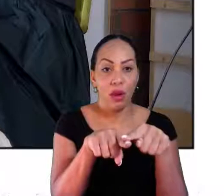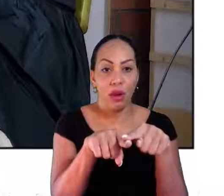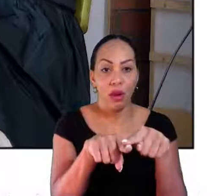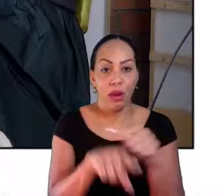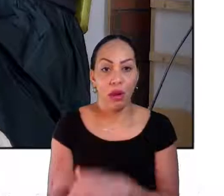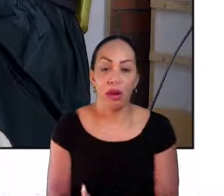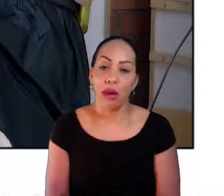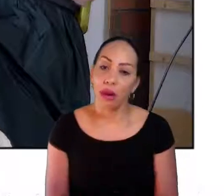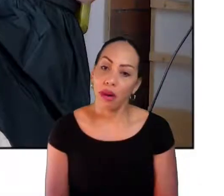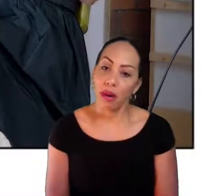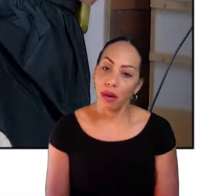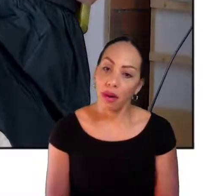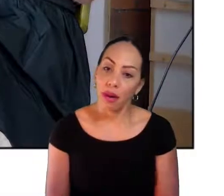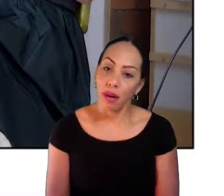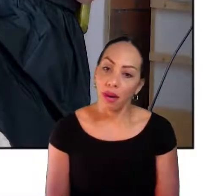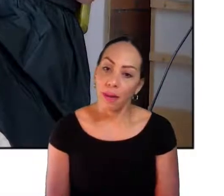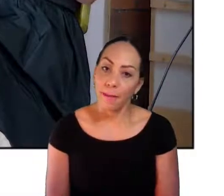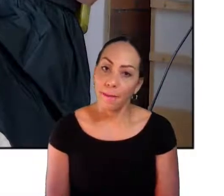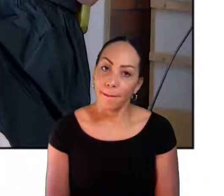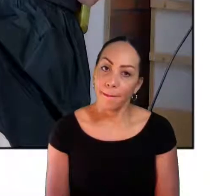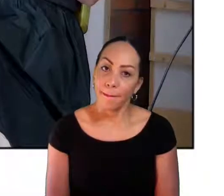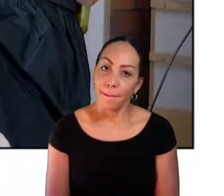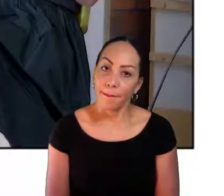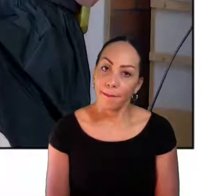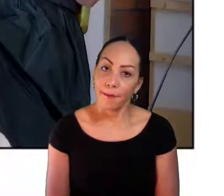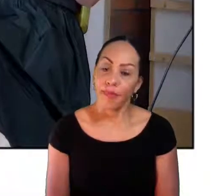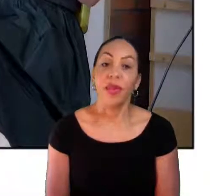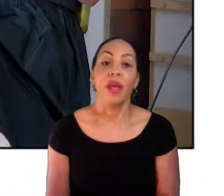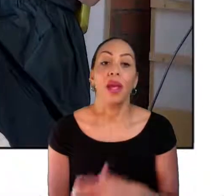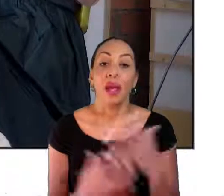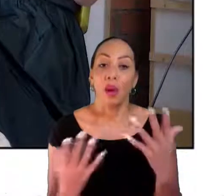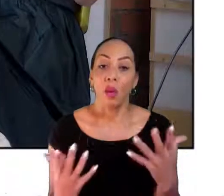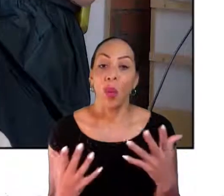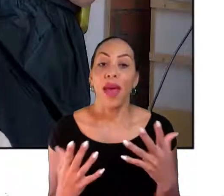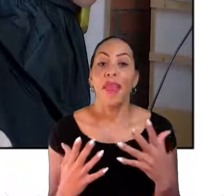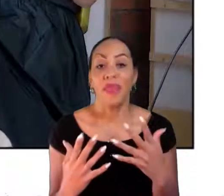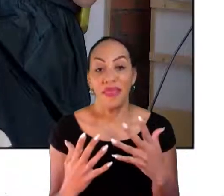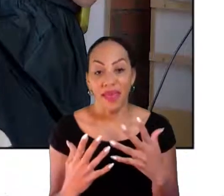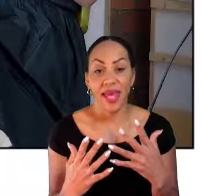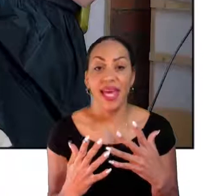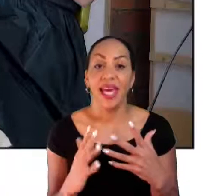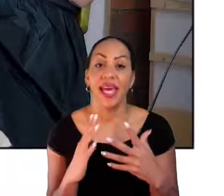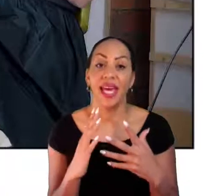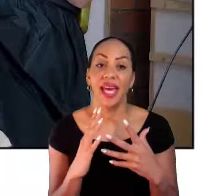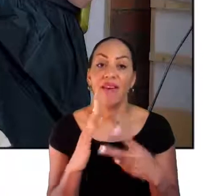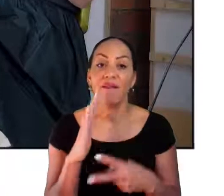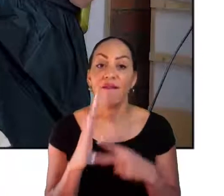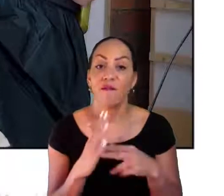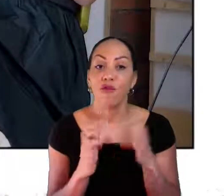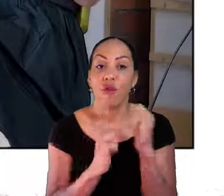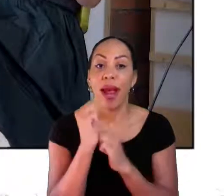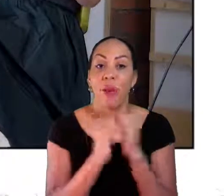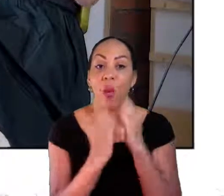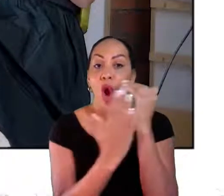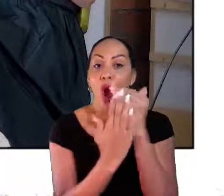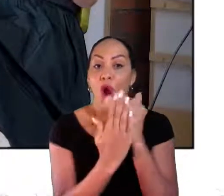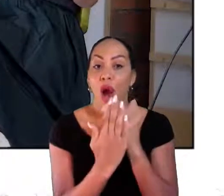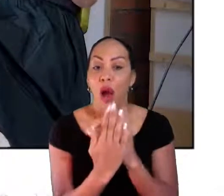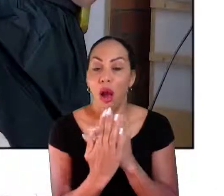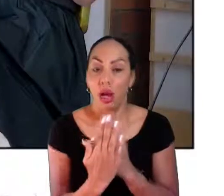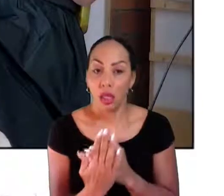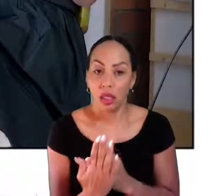when the framework work started, Tony and Jazz invited me in as a tool